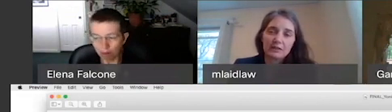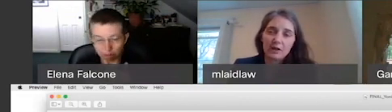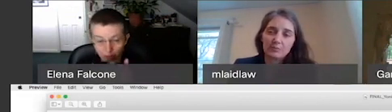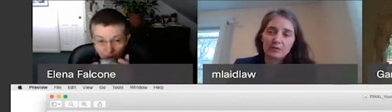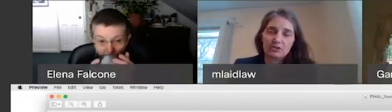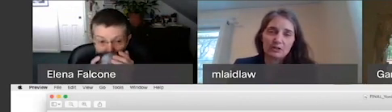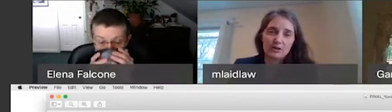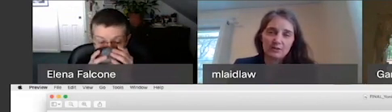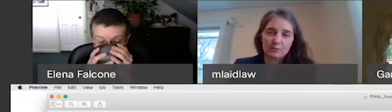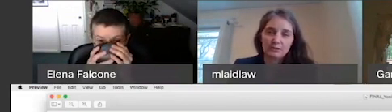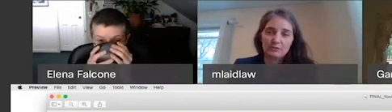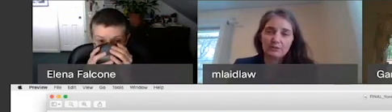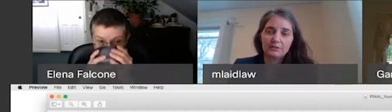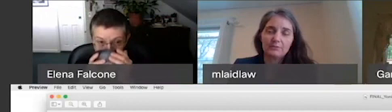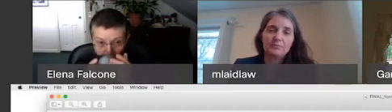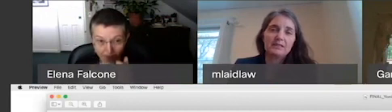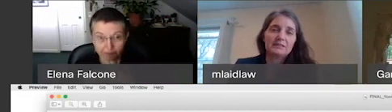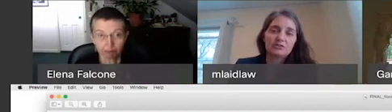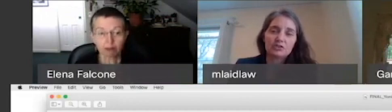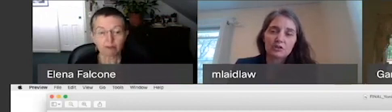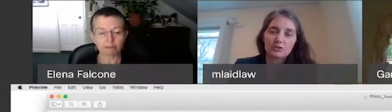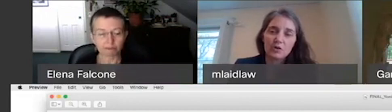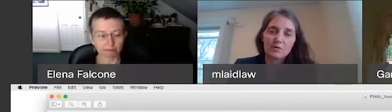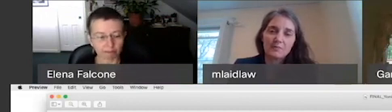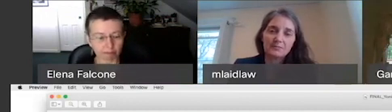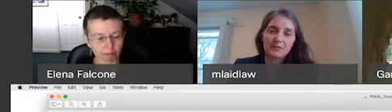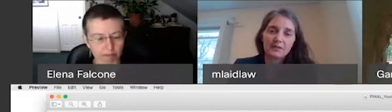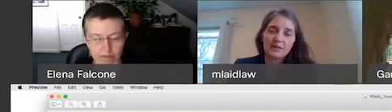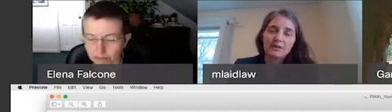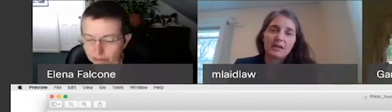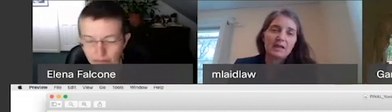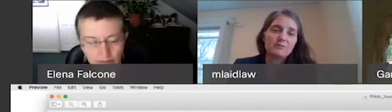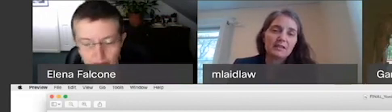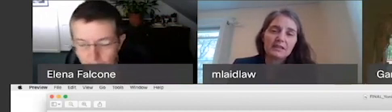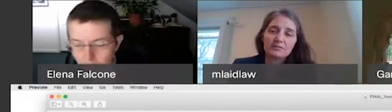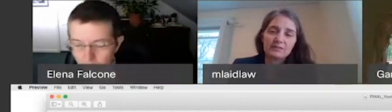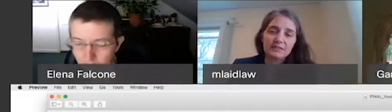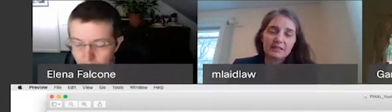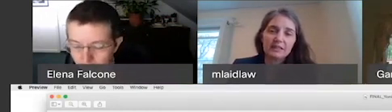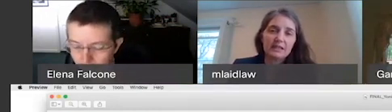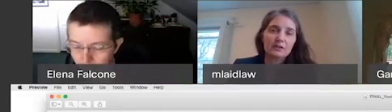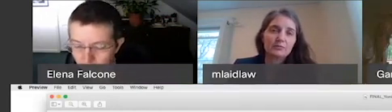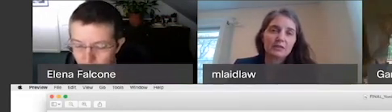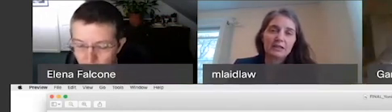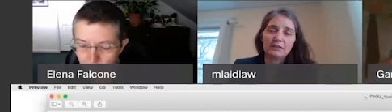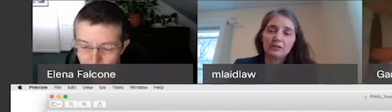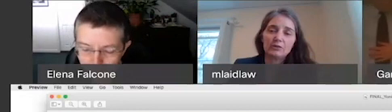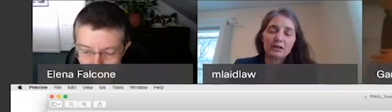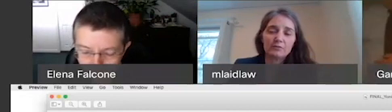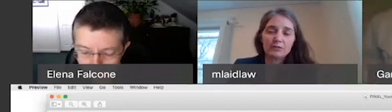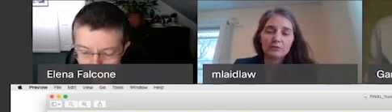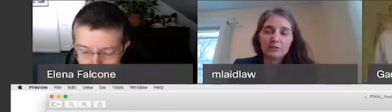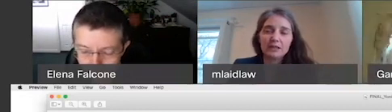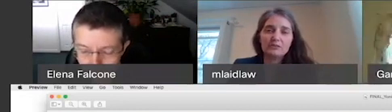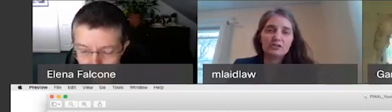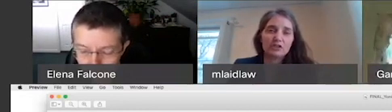significant operation at a hospital, being discharged home, and VNS visiting every